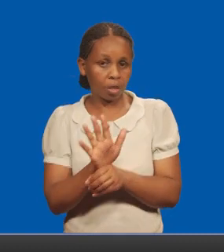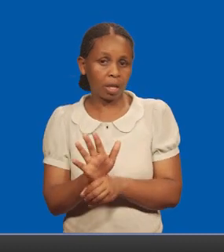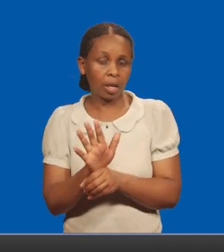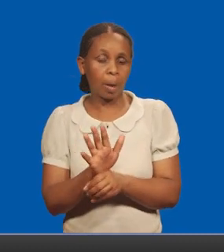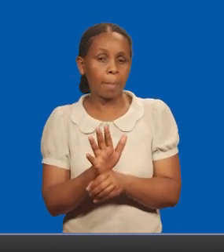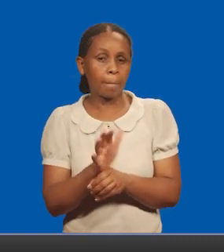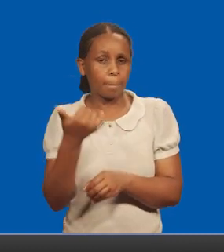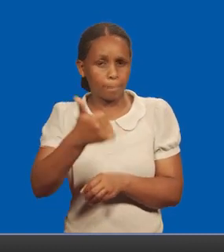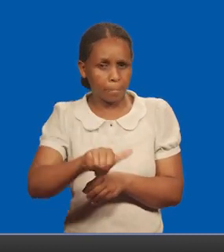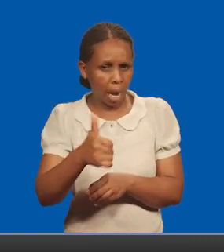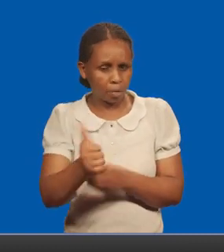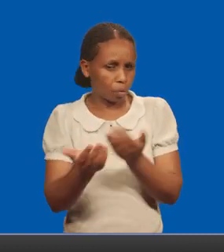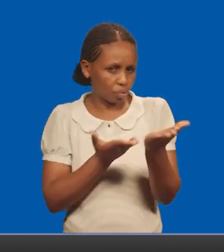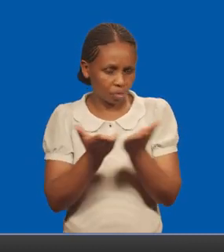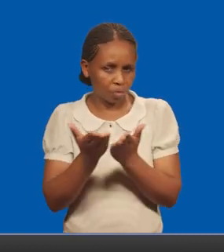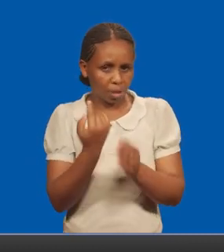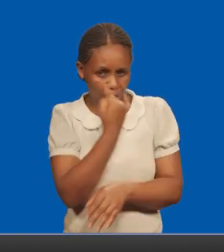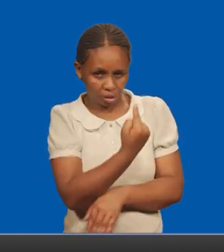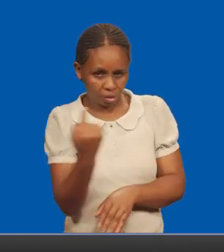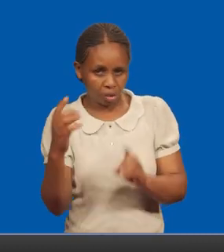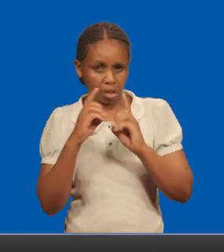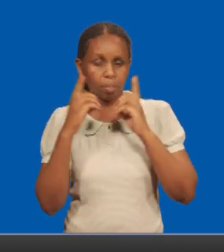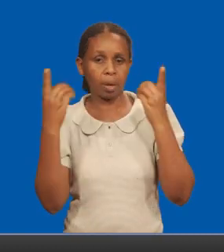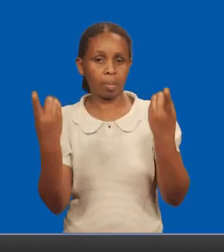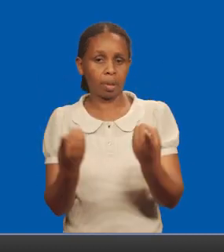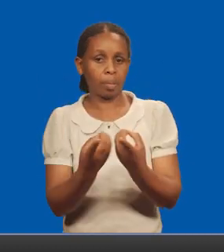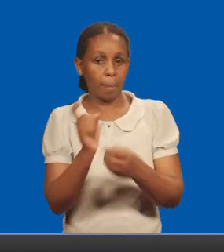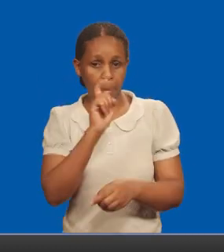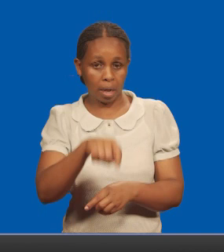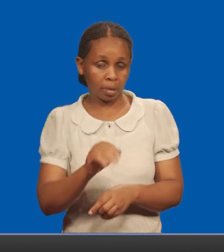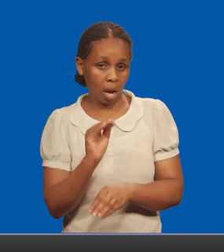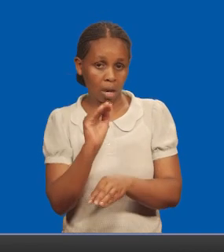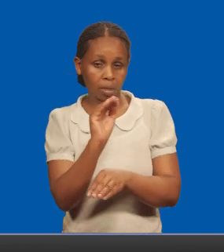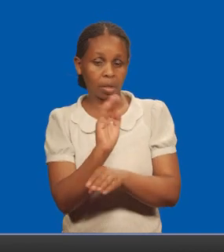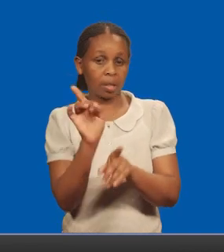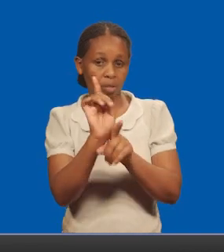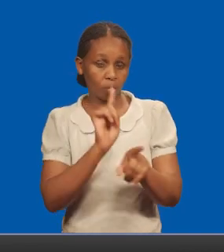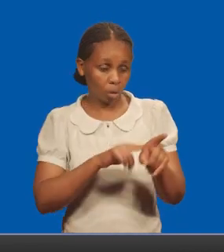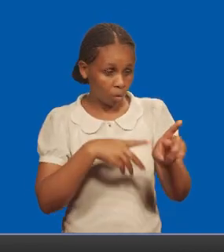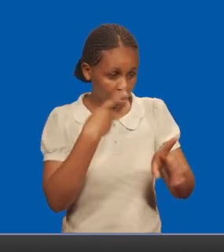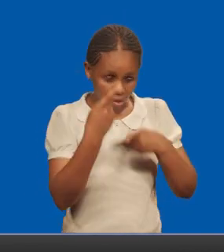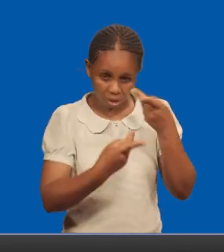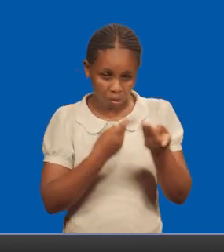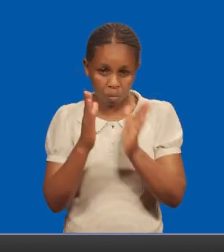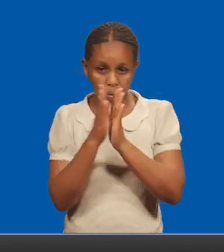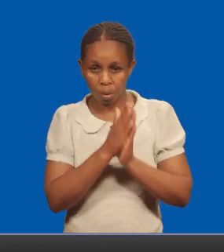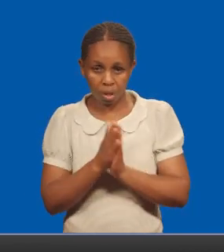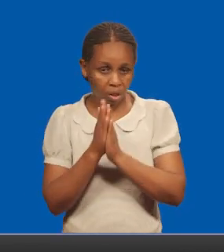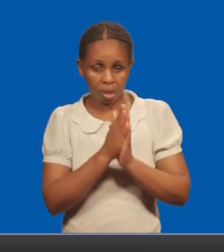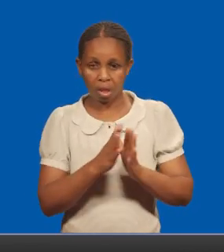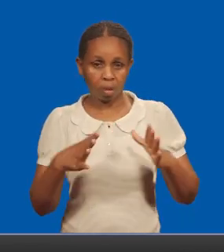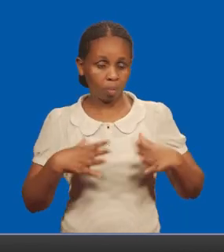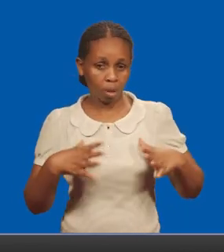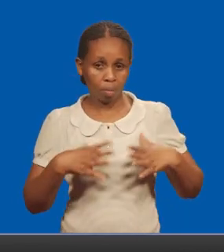be asking and even inquiring and even discussing the same with the clients, so that the clients can own it up, the